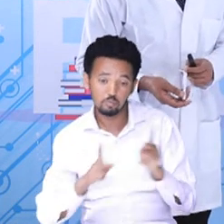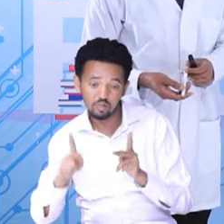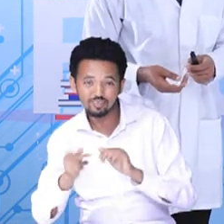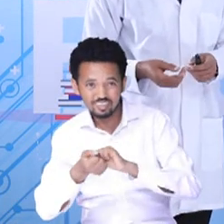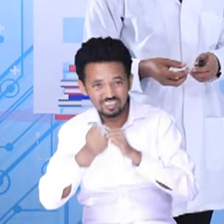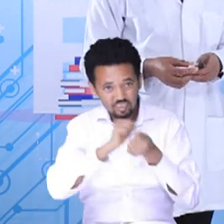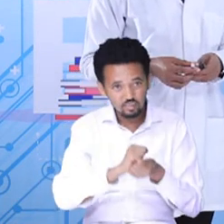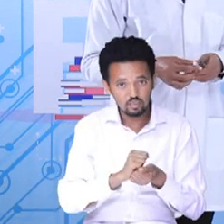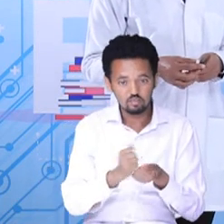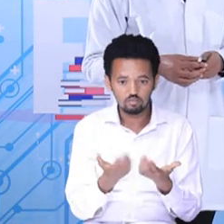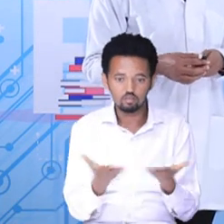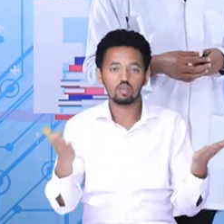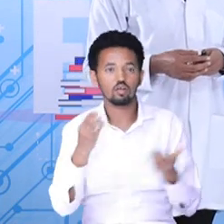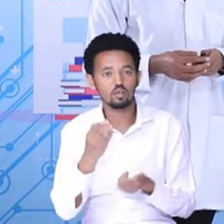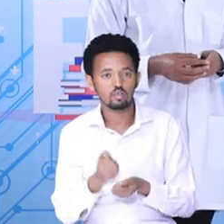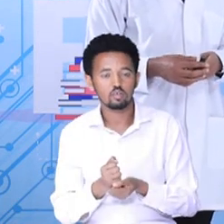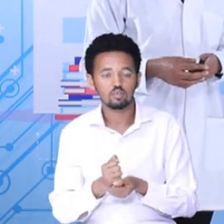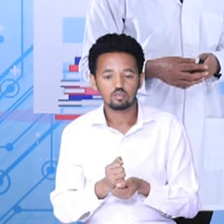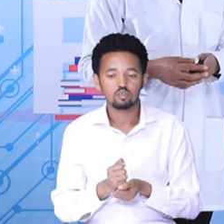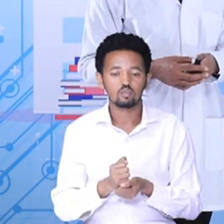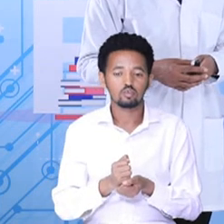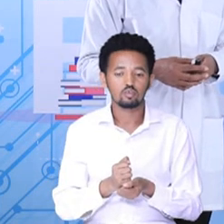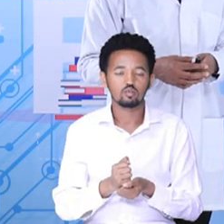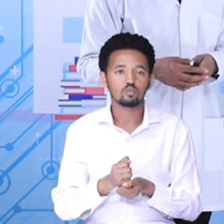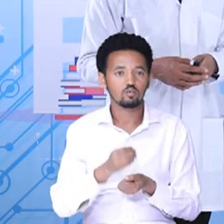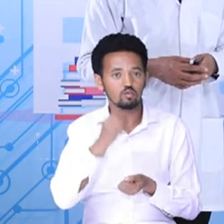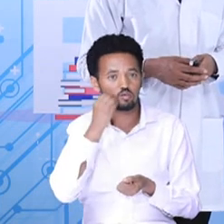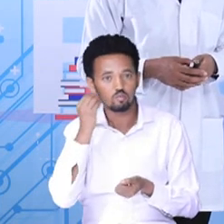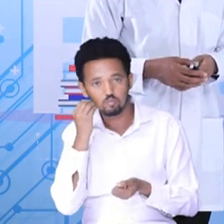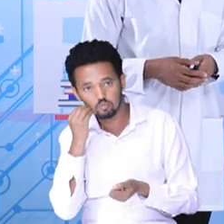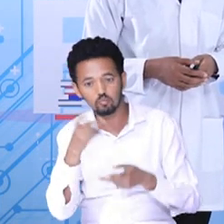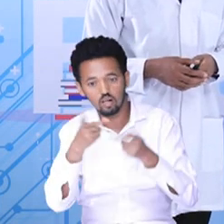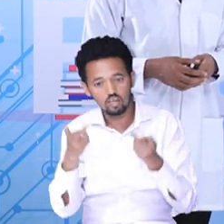population changes their home places from time to time.